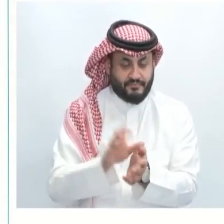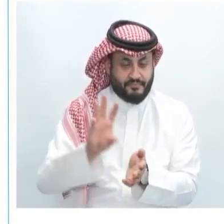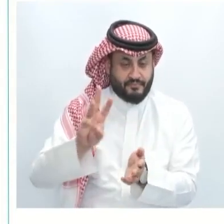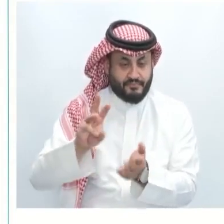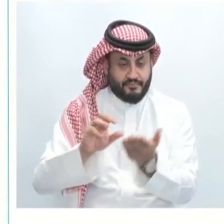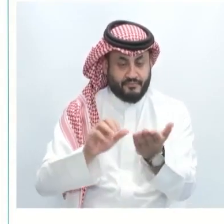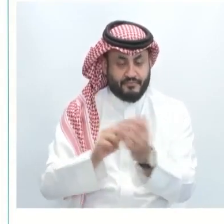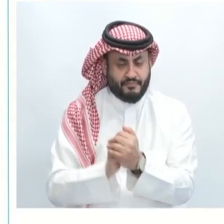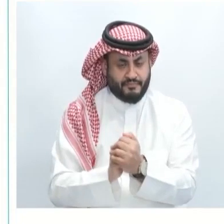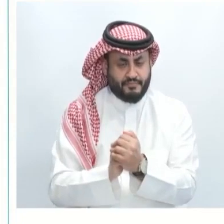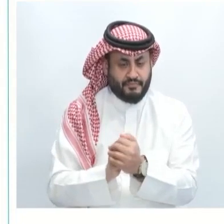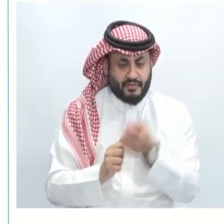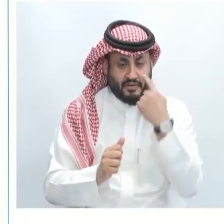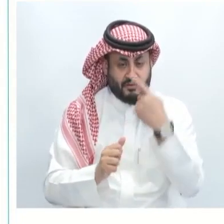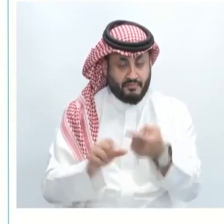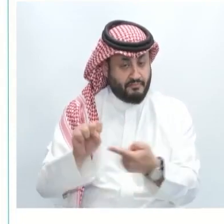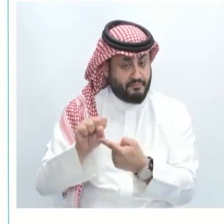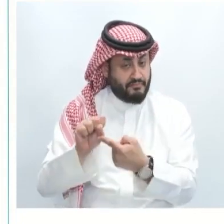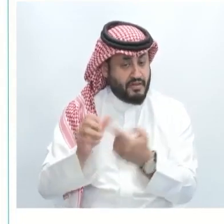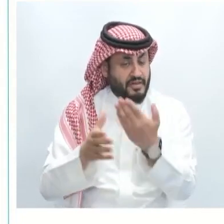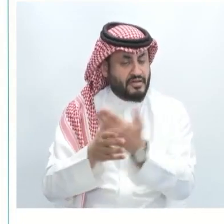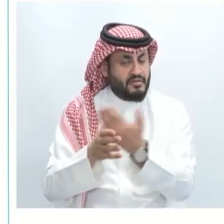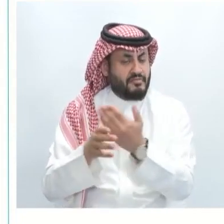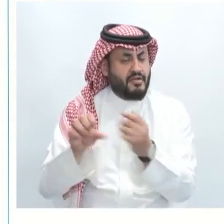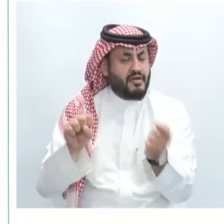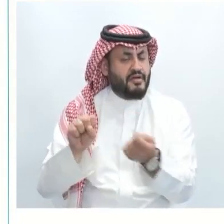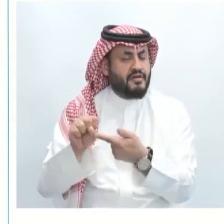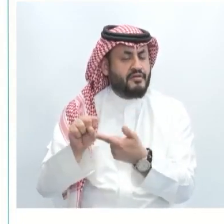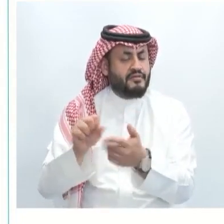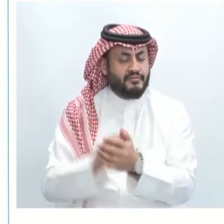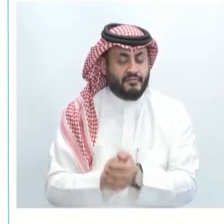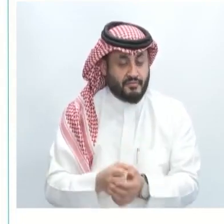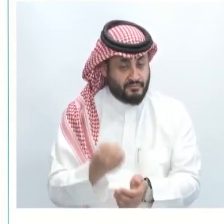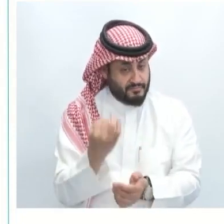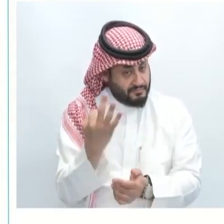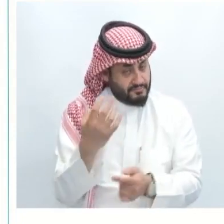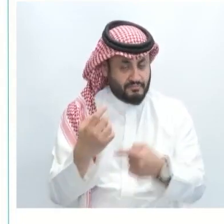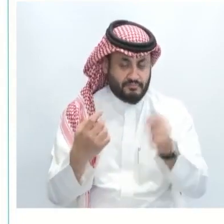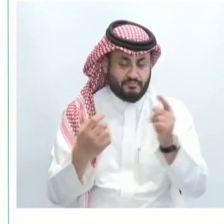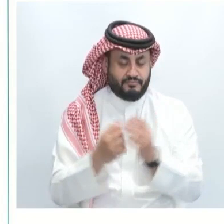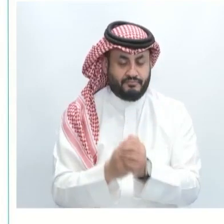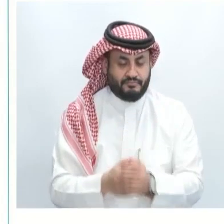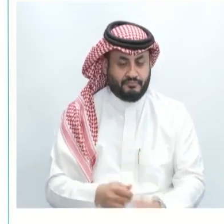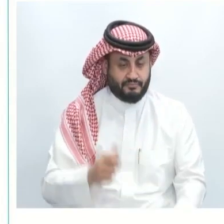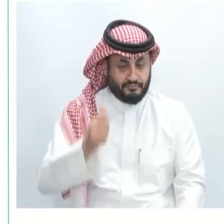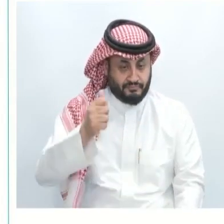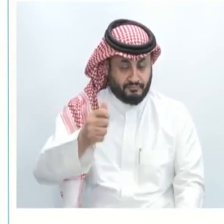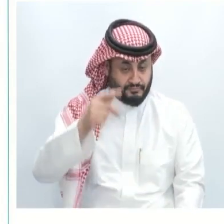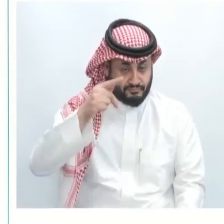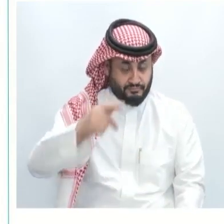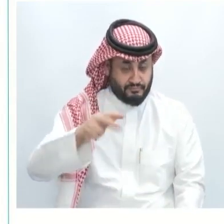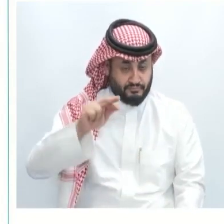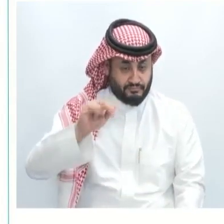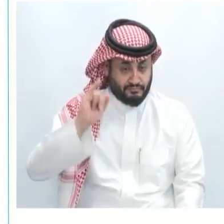And with number six, this is a one apricot. An